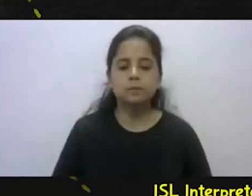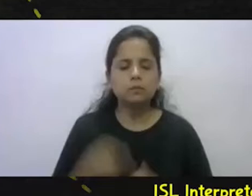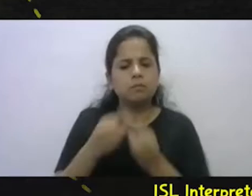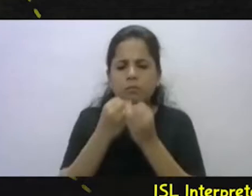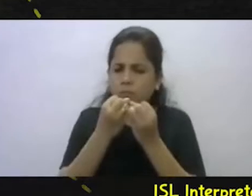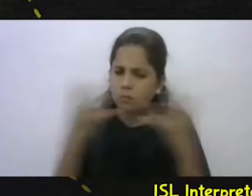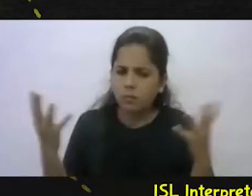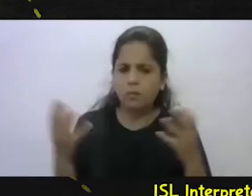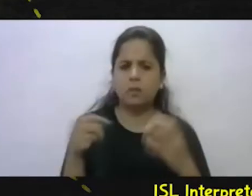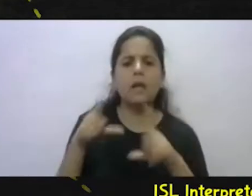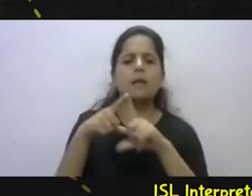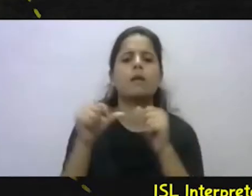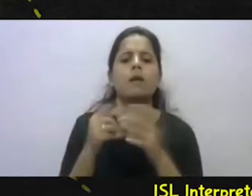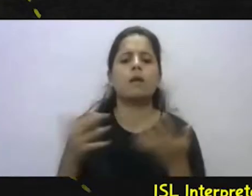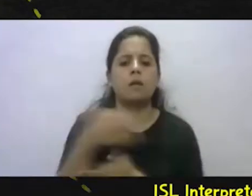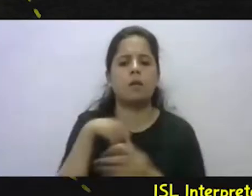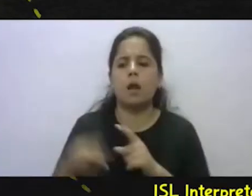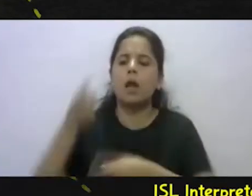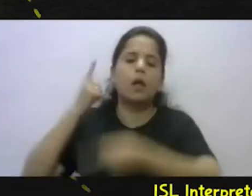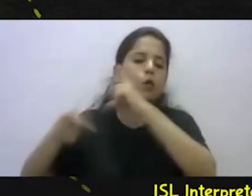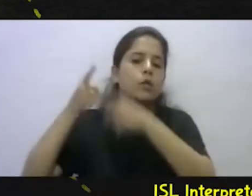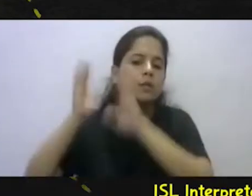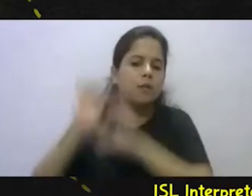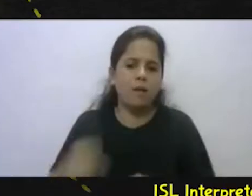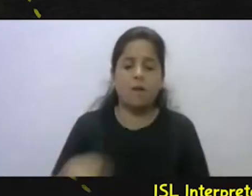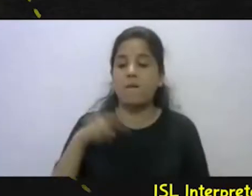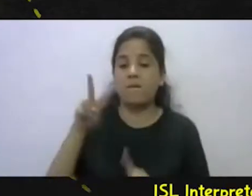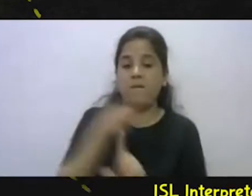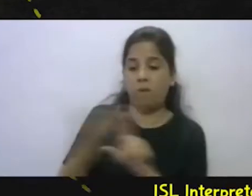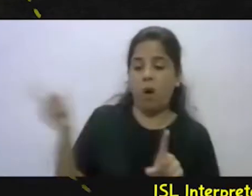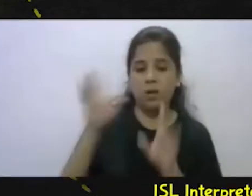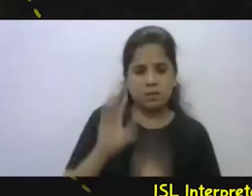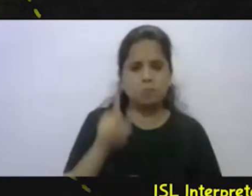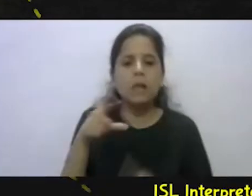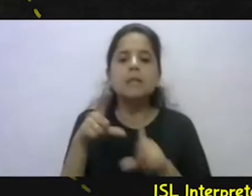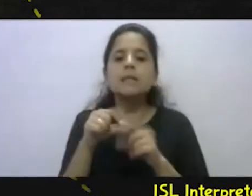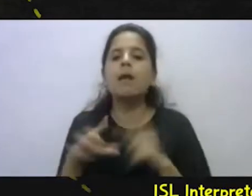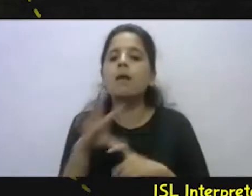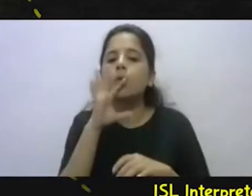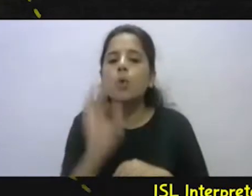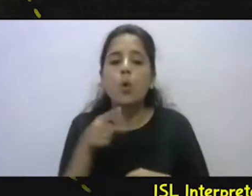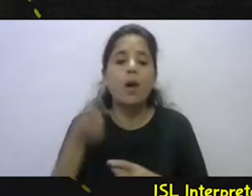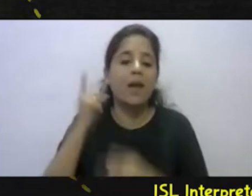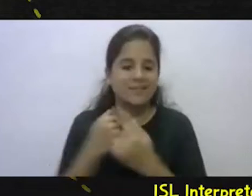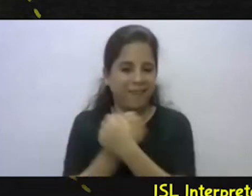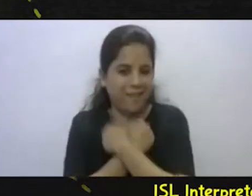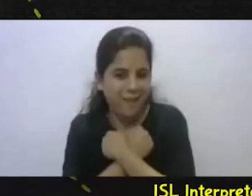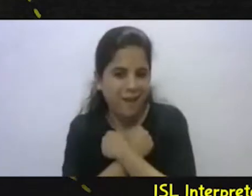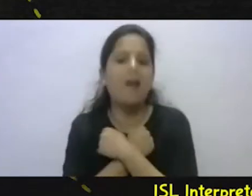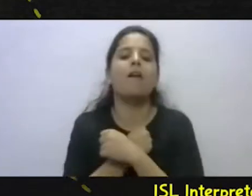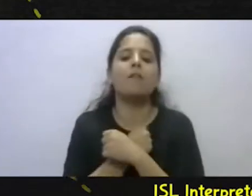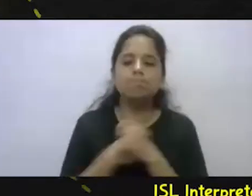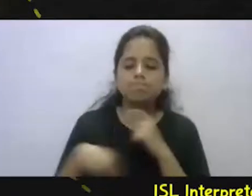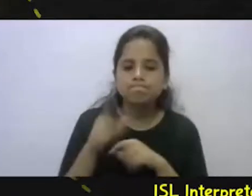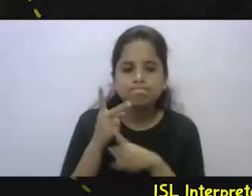lot of data on the history of violence. What we don't have data on is the history of love and care